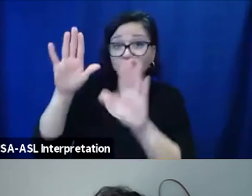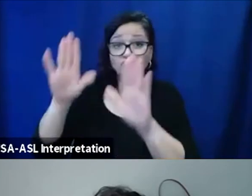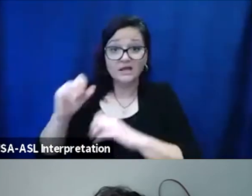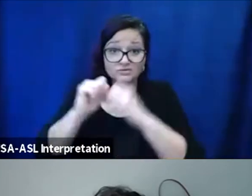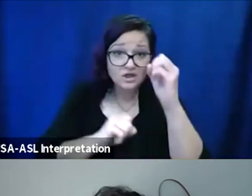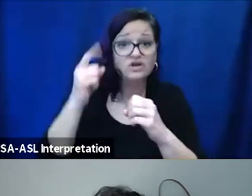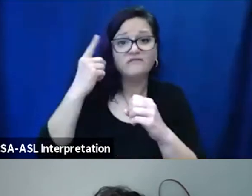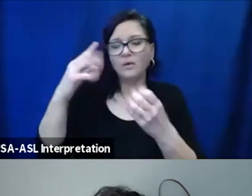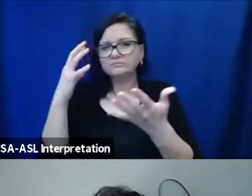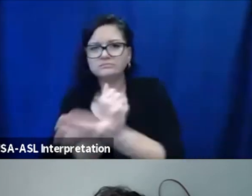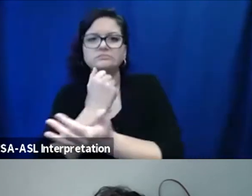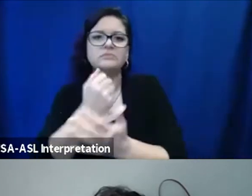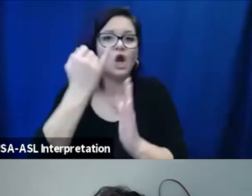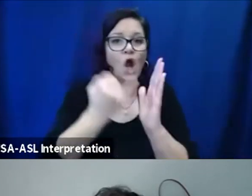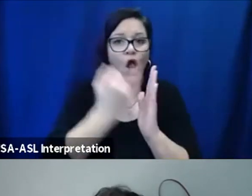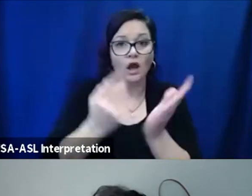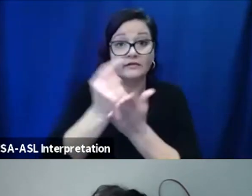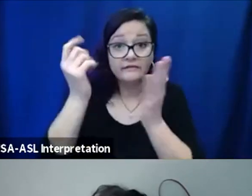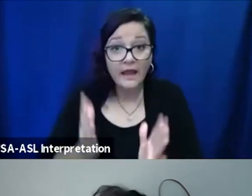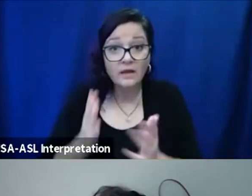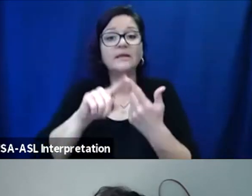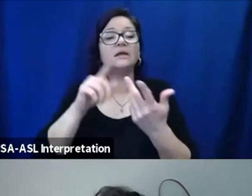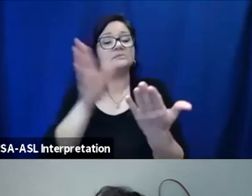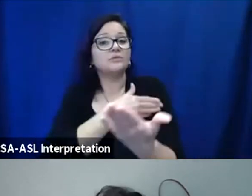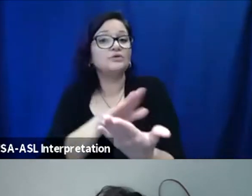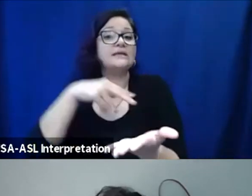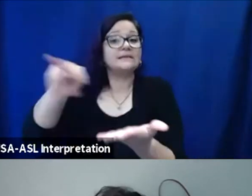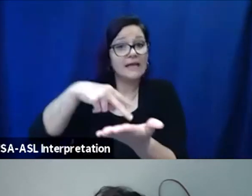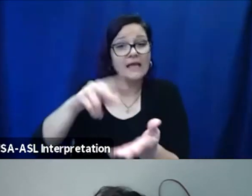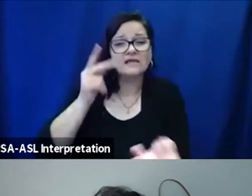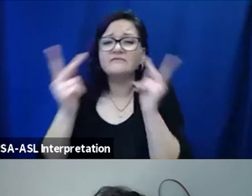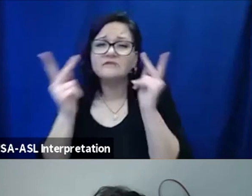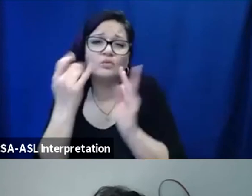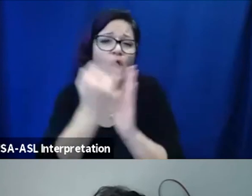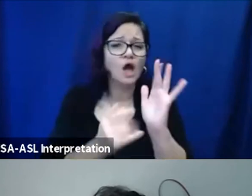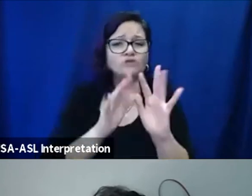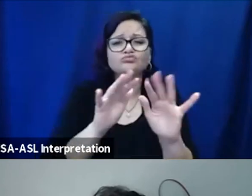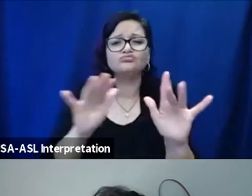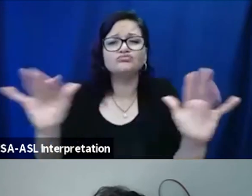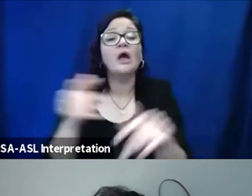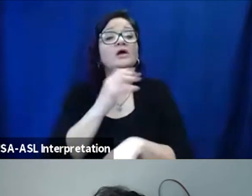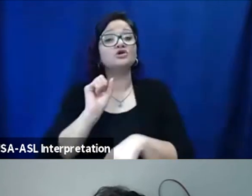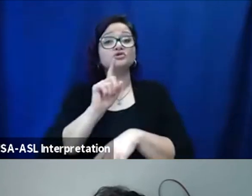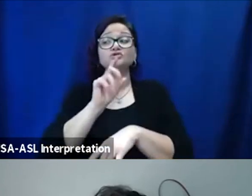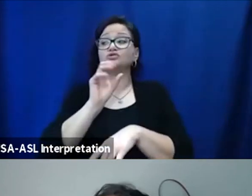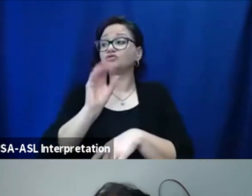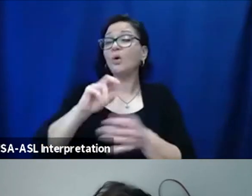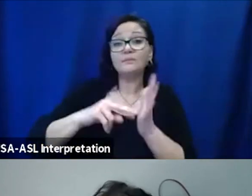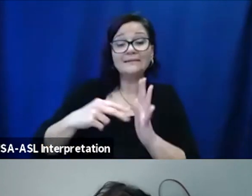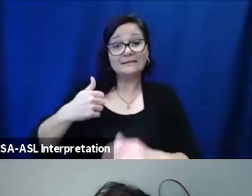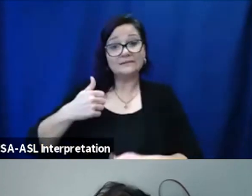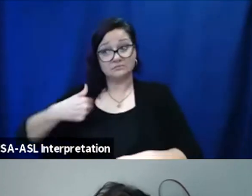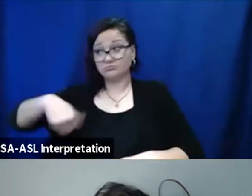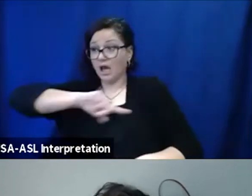the utilization of art therapists and music and dance and visual arts. So it affords us as an arts